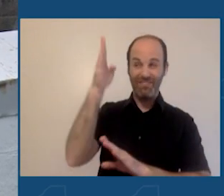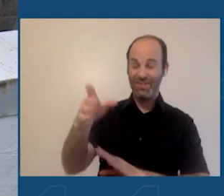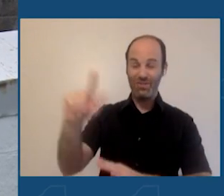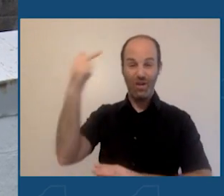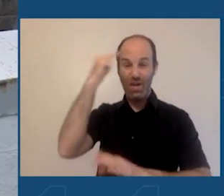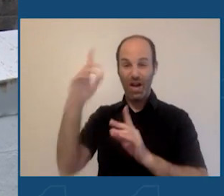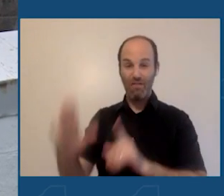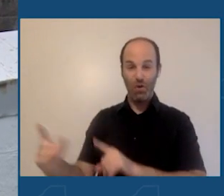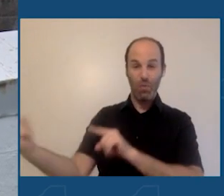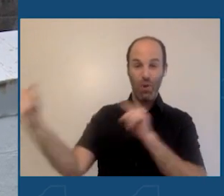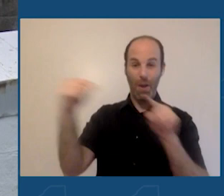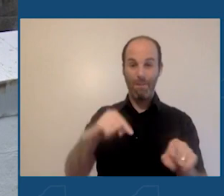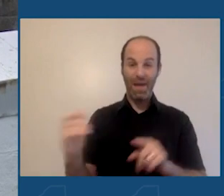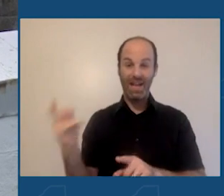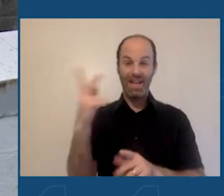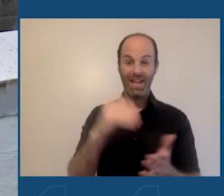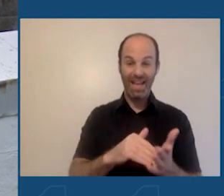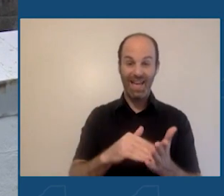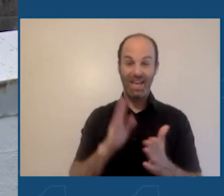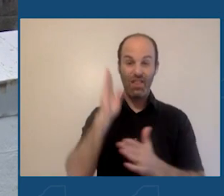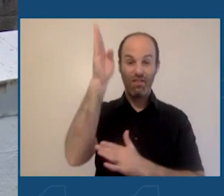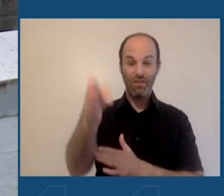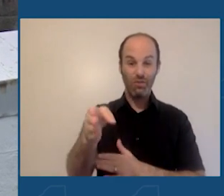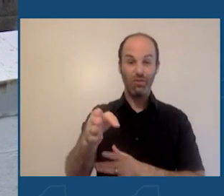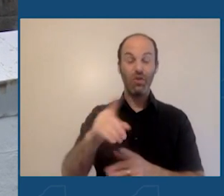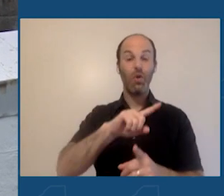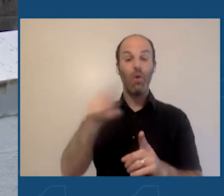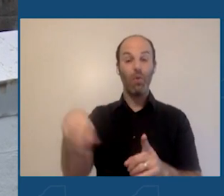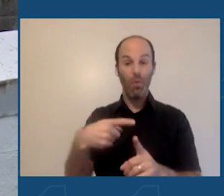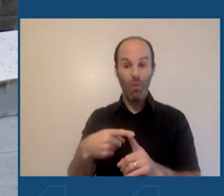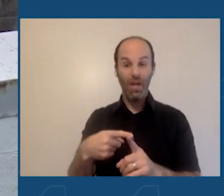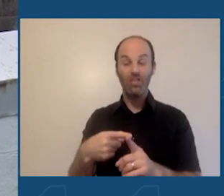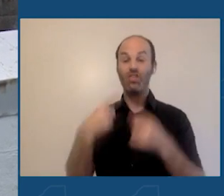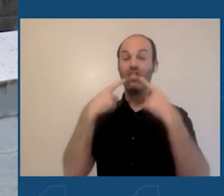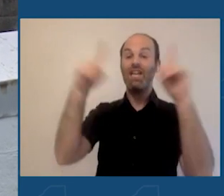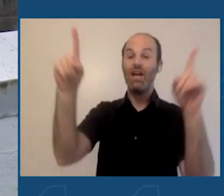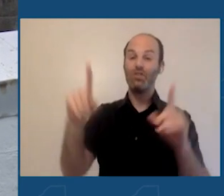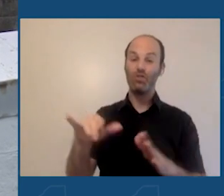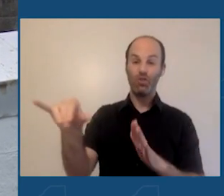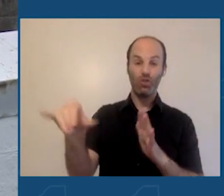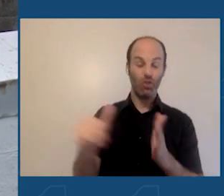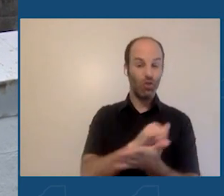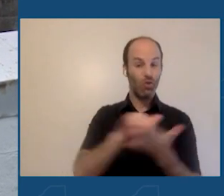with Lake Placid when she announces a bid for a New York State Olympics.